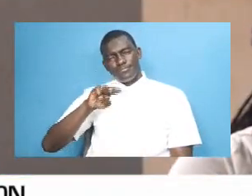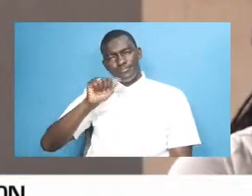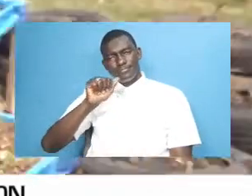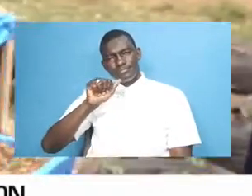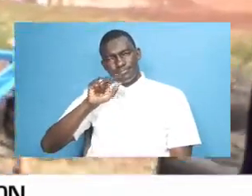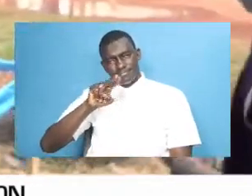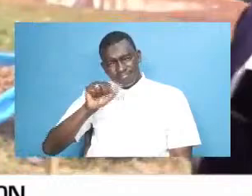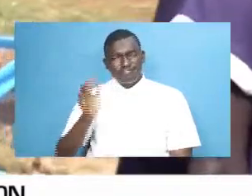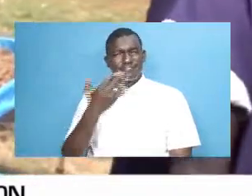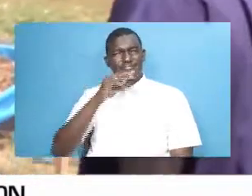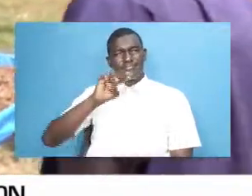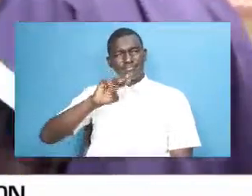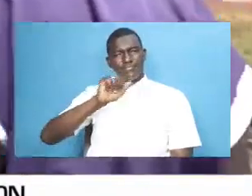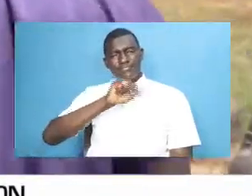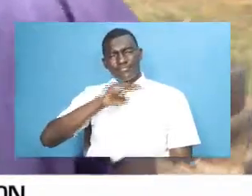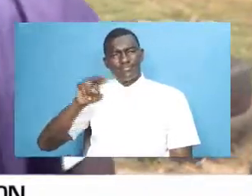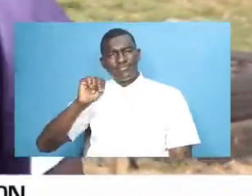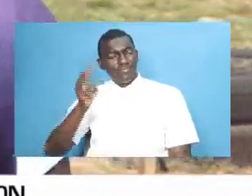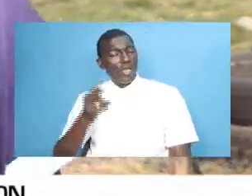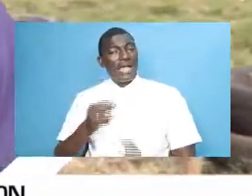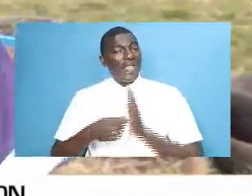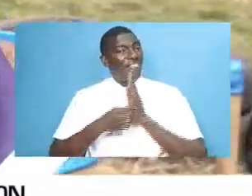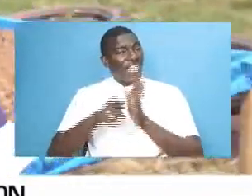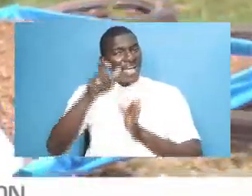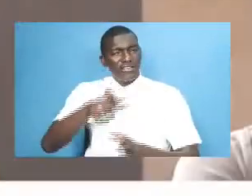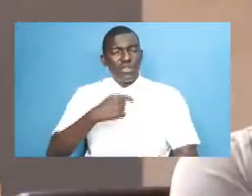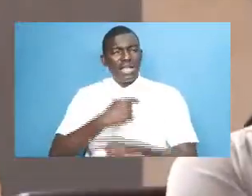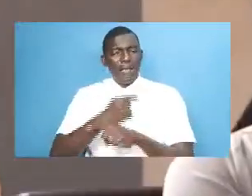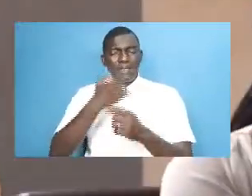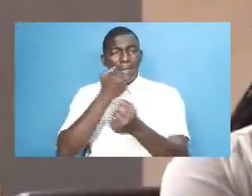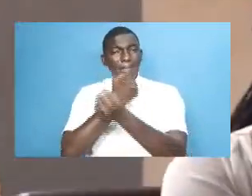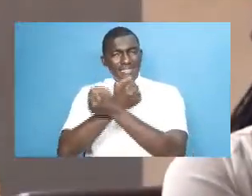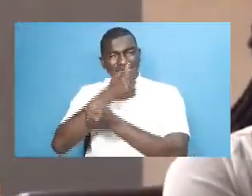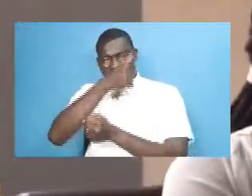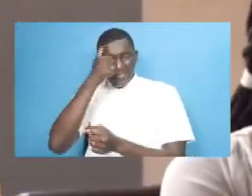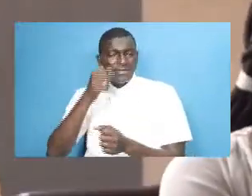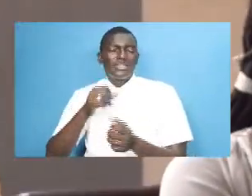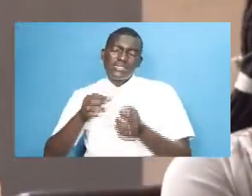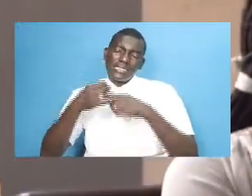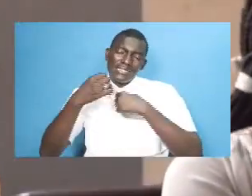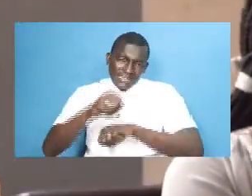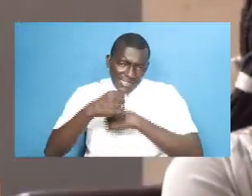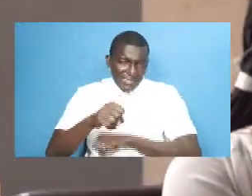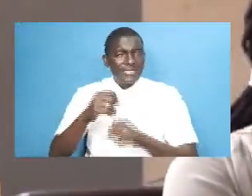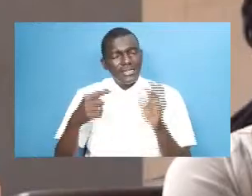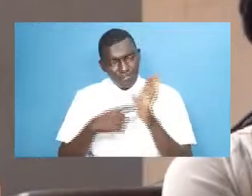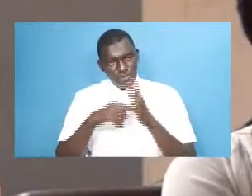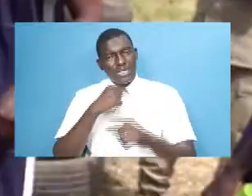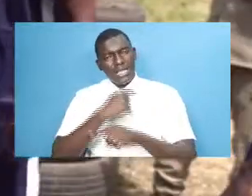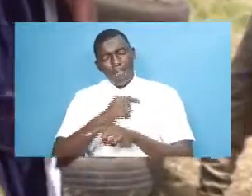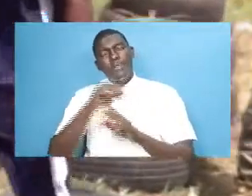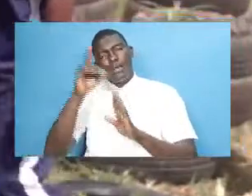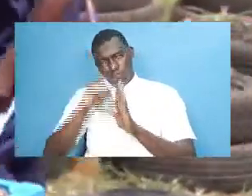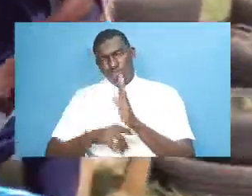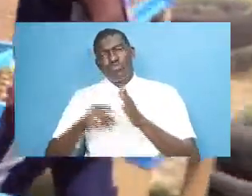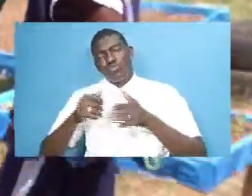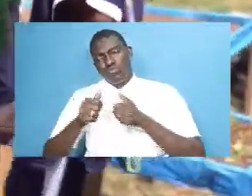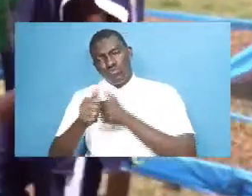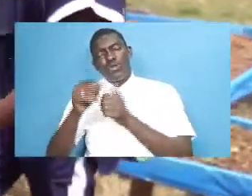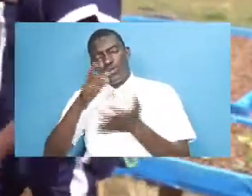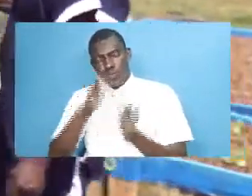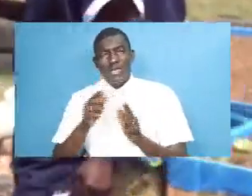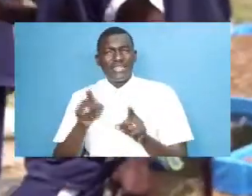Service, said the training of the officers is in line with the government security sector reform objective. For the inmates, it is to bridge the gaps of